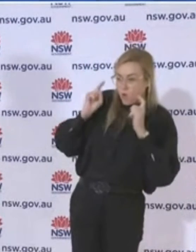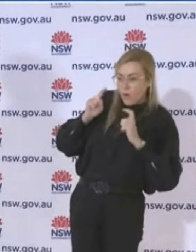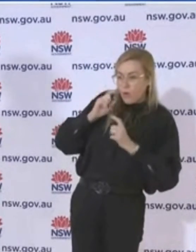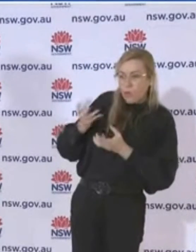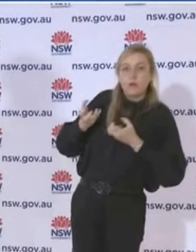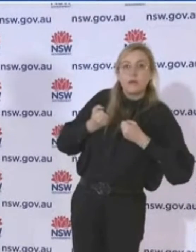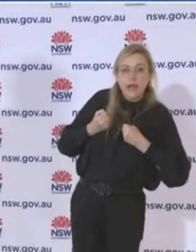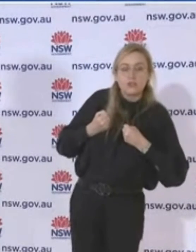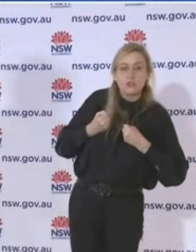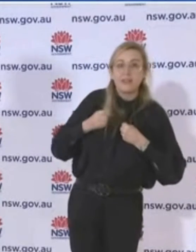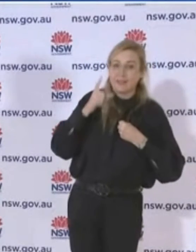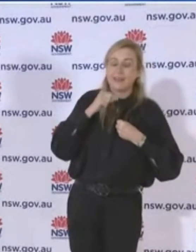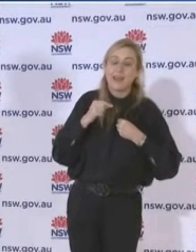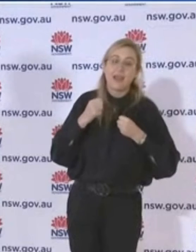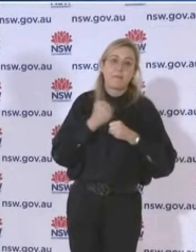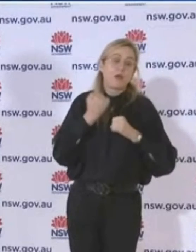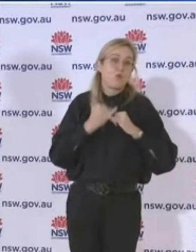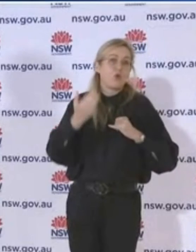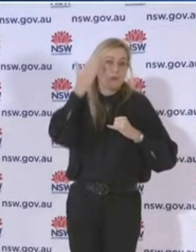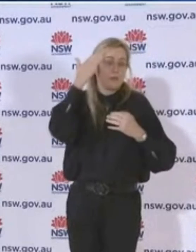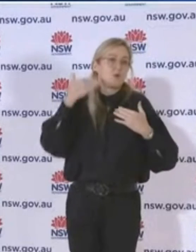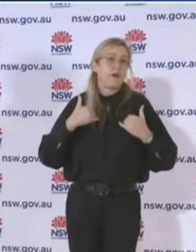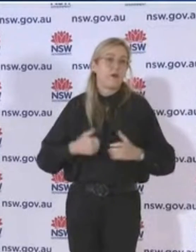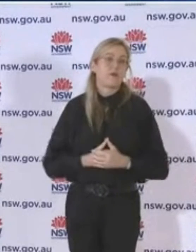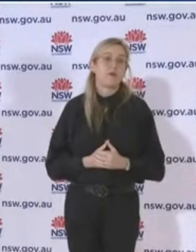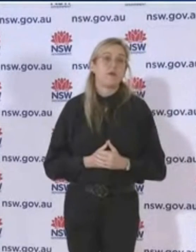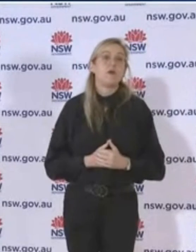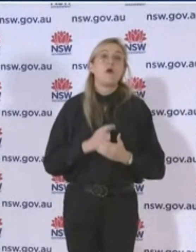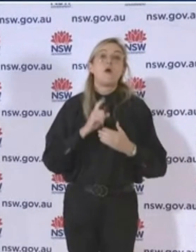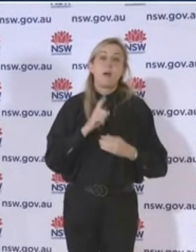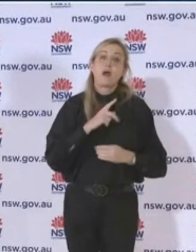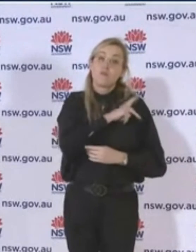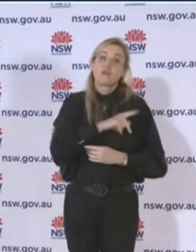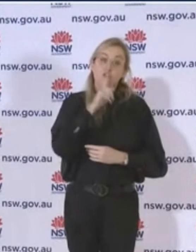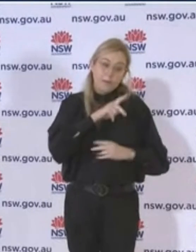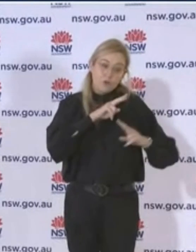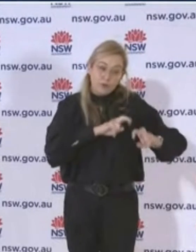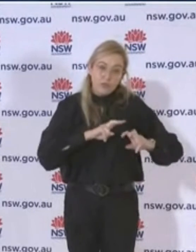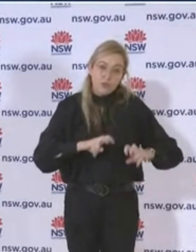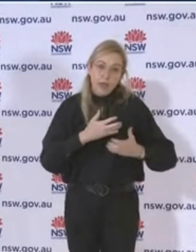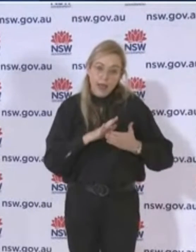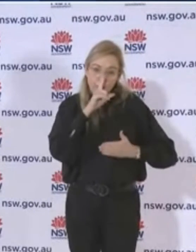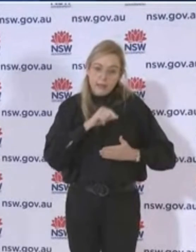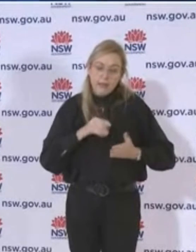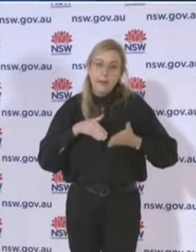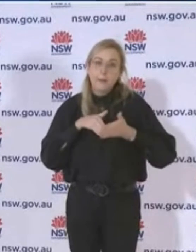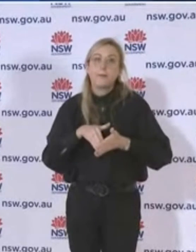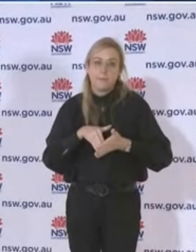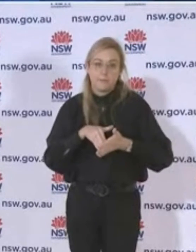health. However, the experts have been looking at this in New South Wales and have enhanced some of the support